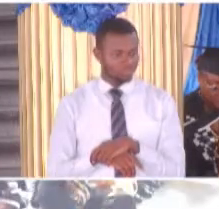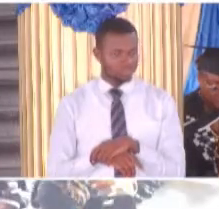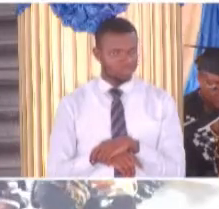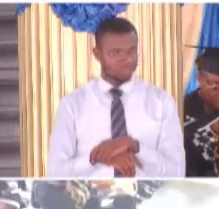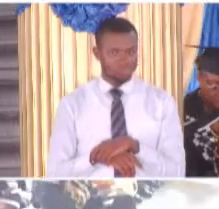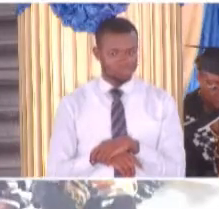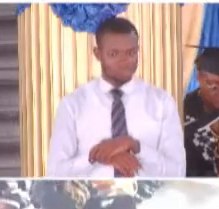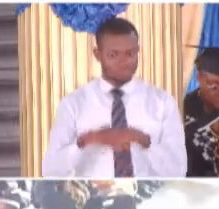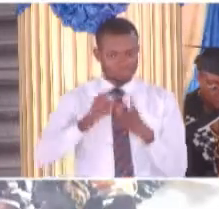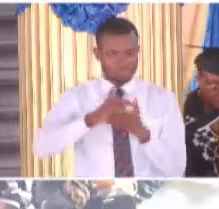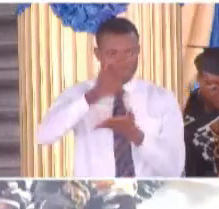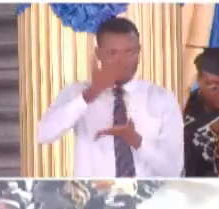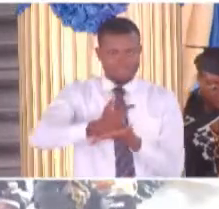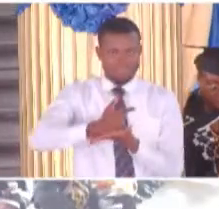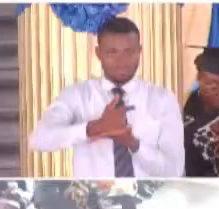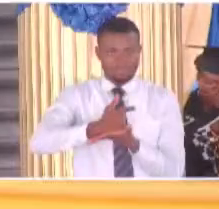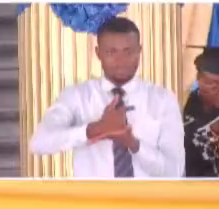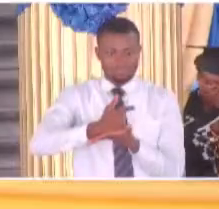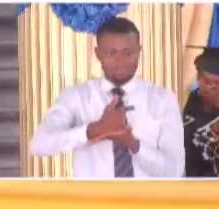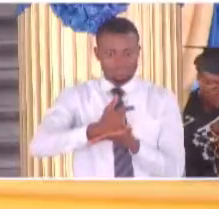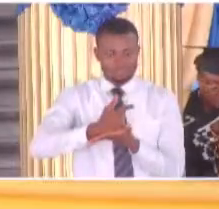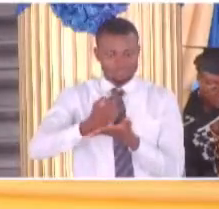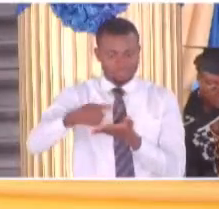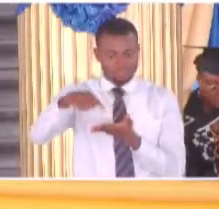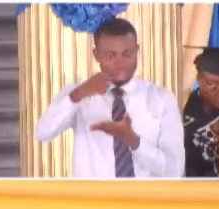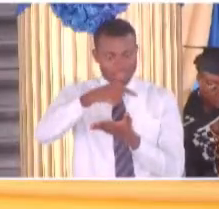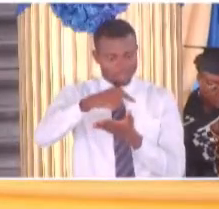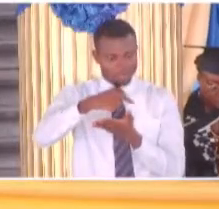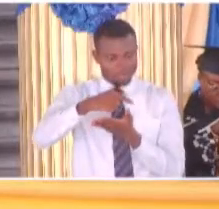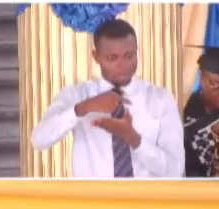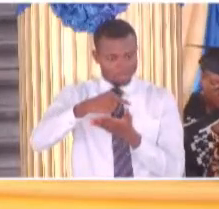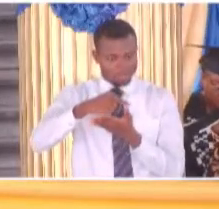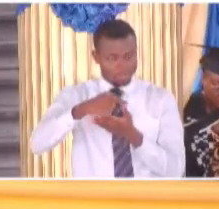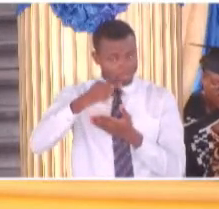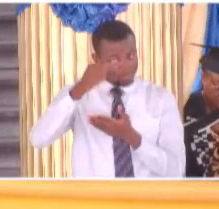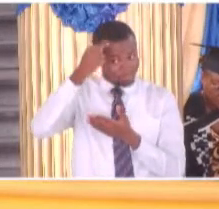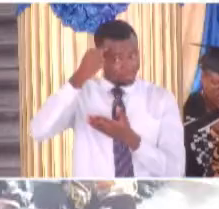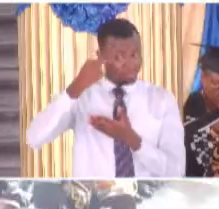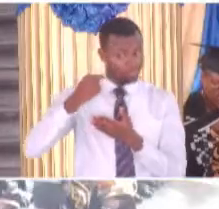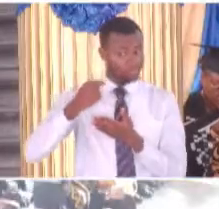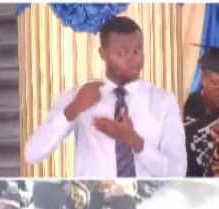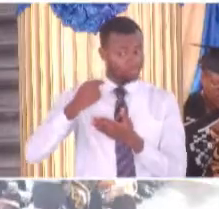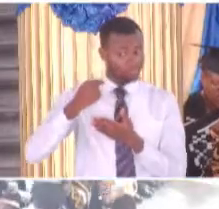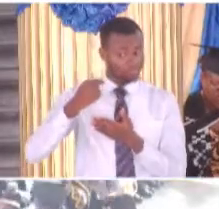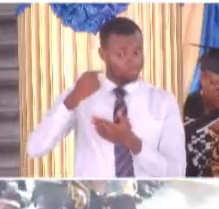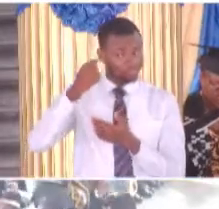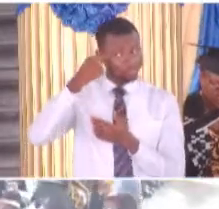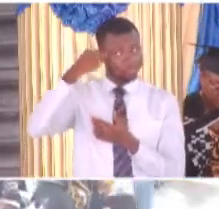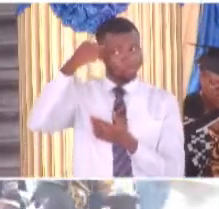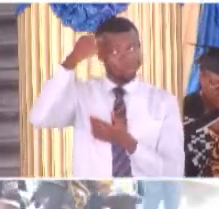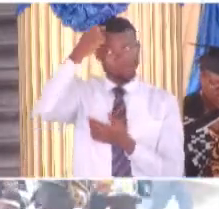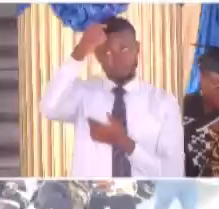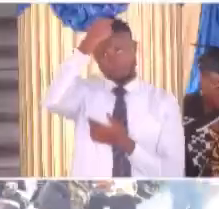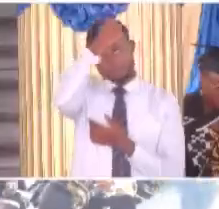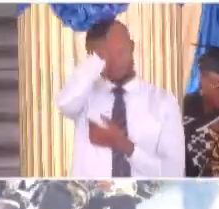As graduates, you may now switch the tassels on your caps to the left.